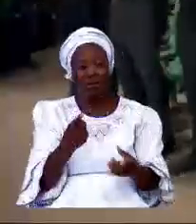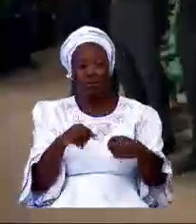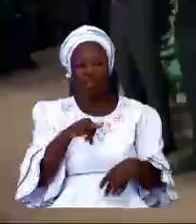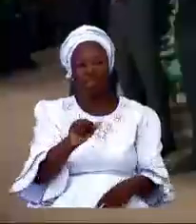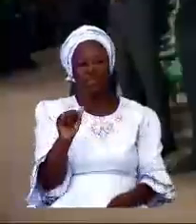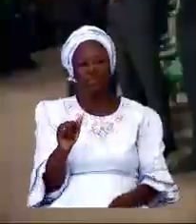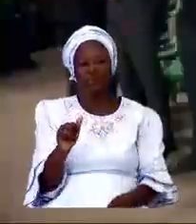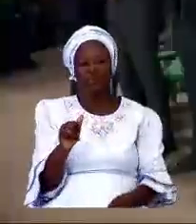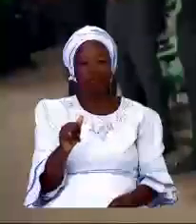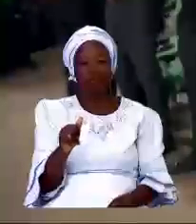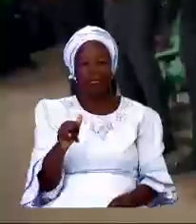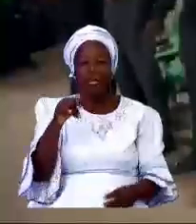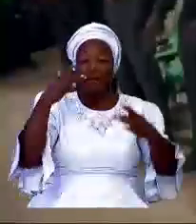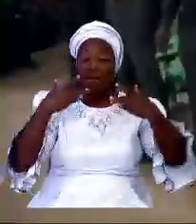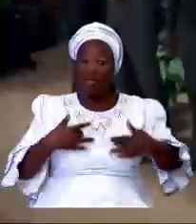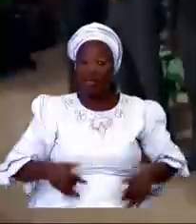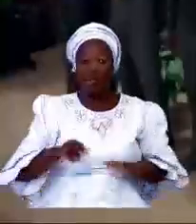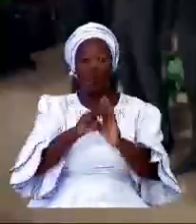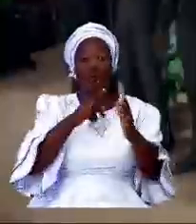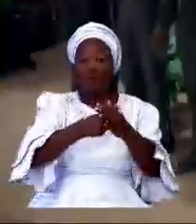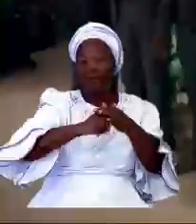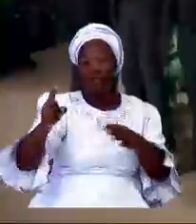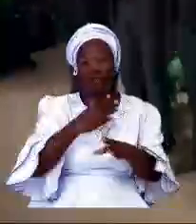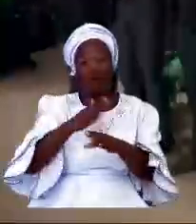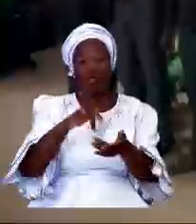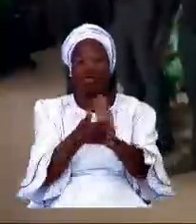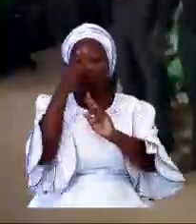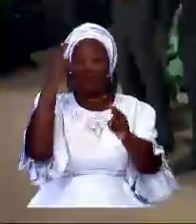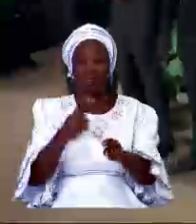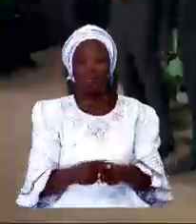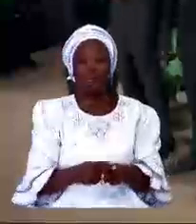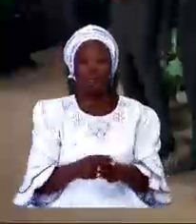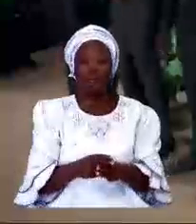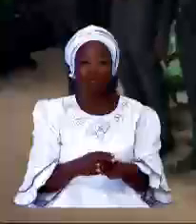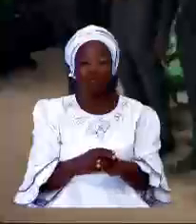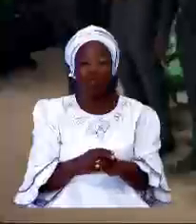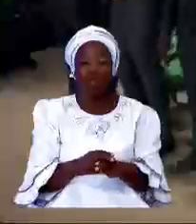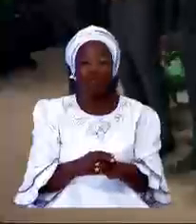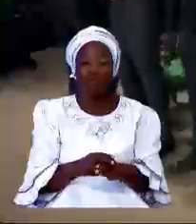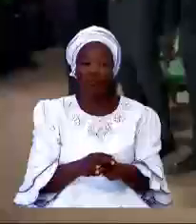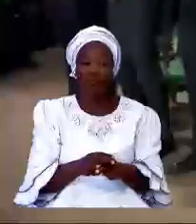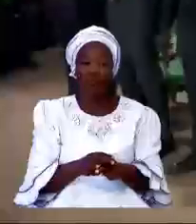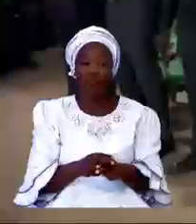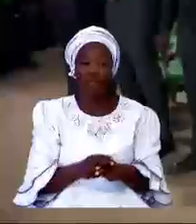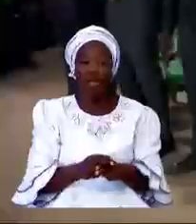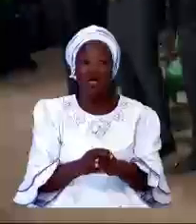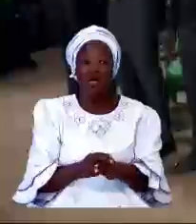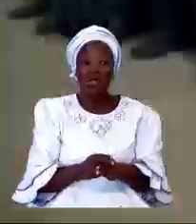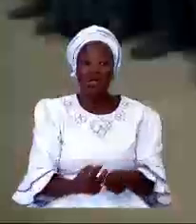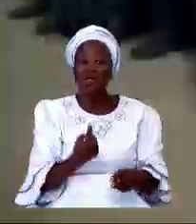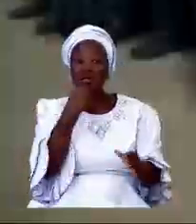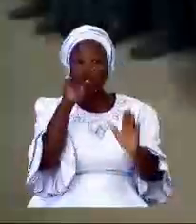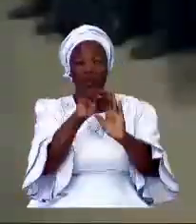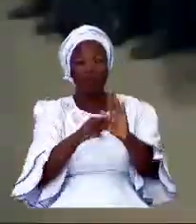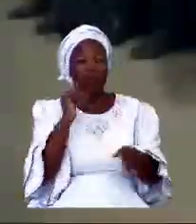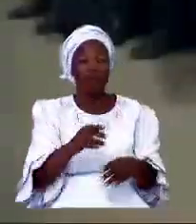The end has not come yet. Discouragement will vanish away.